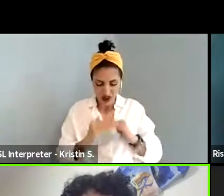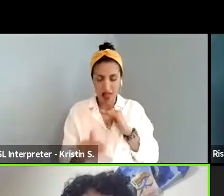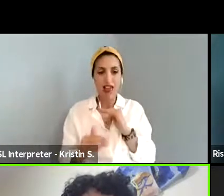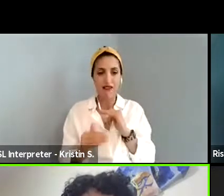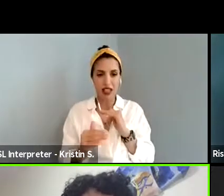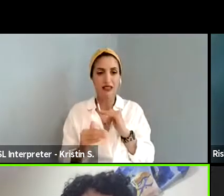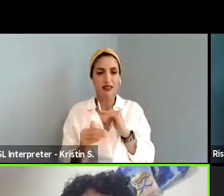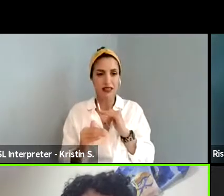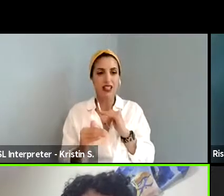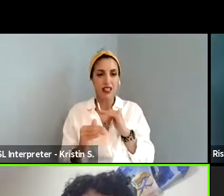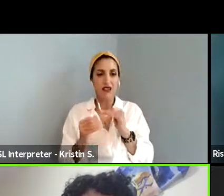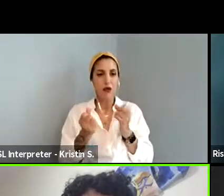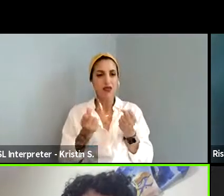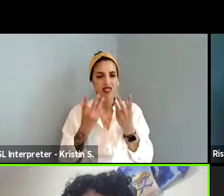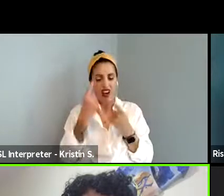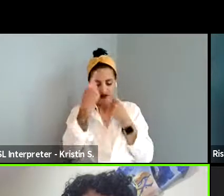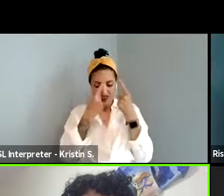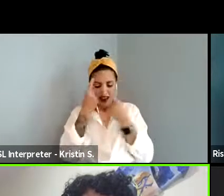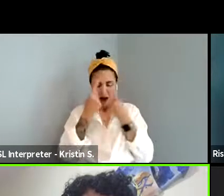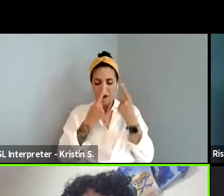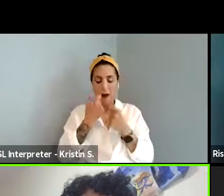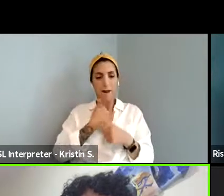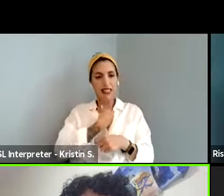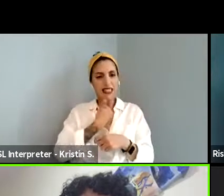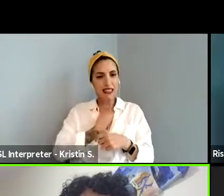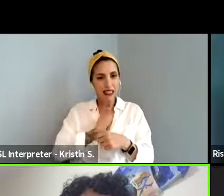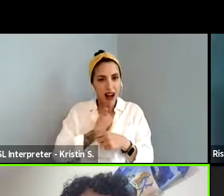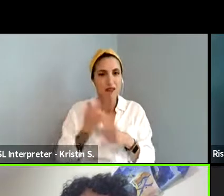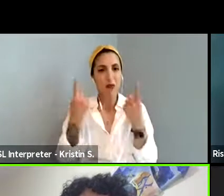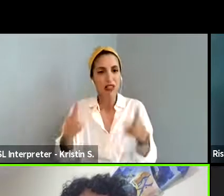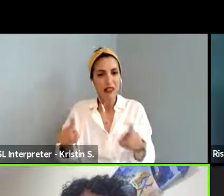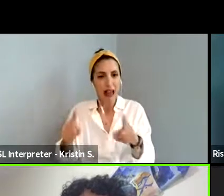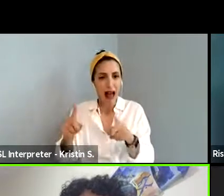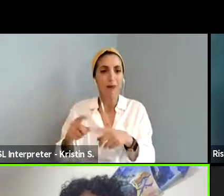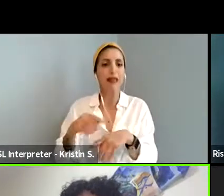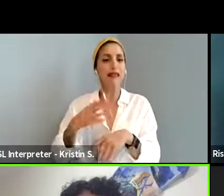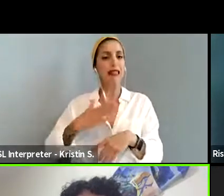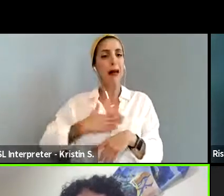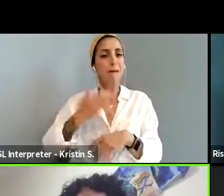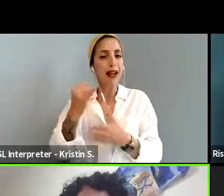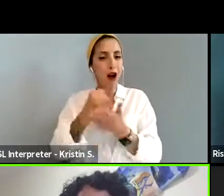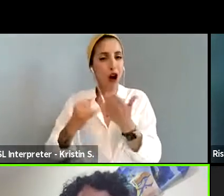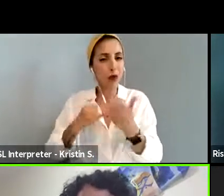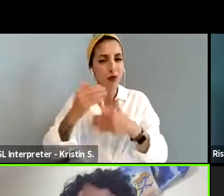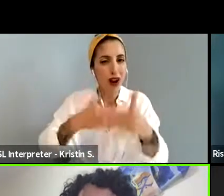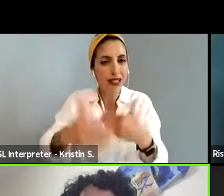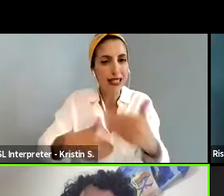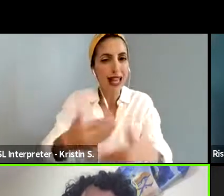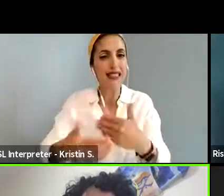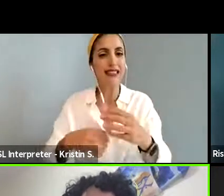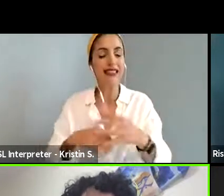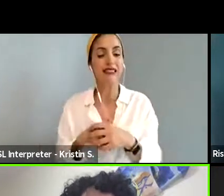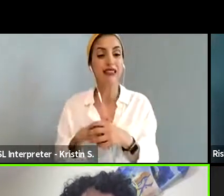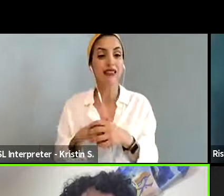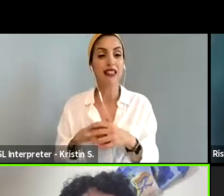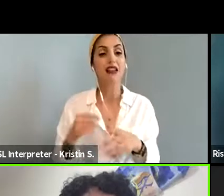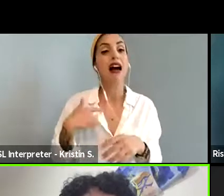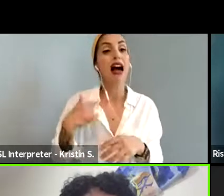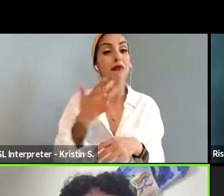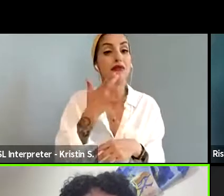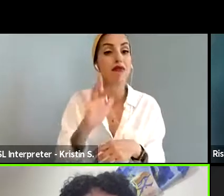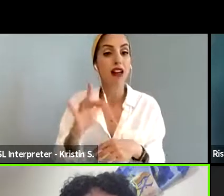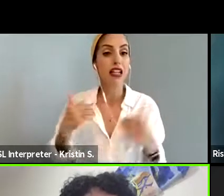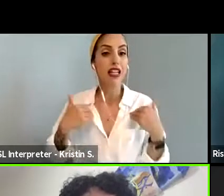lot of reflection happening in terms of my actual art process. I was lucky to have a